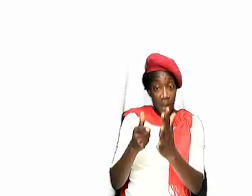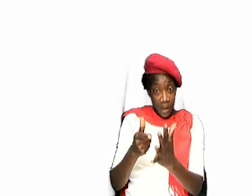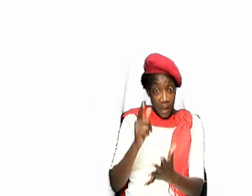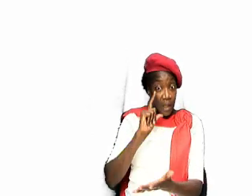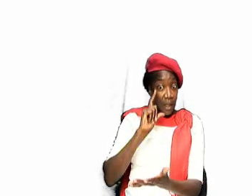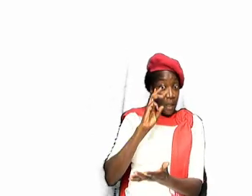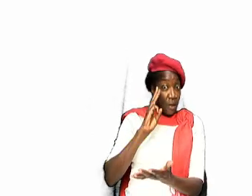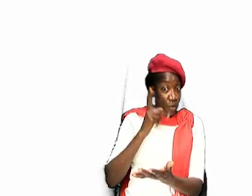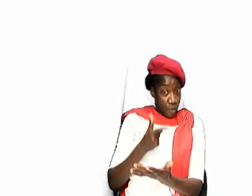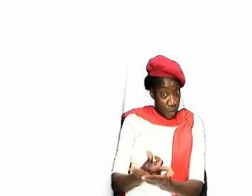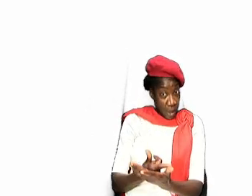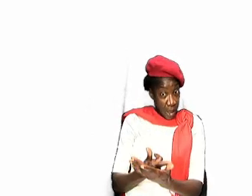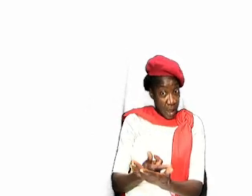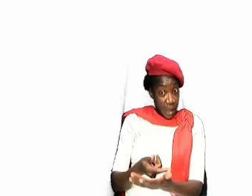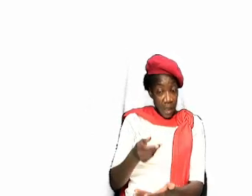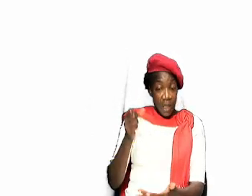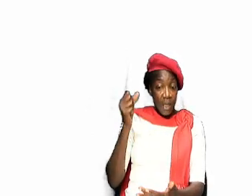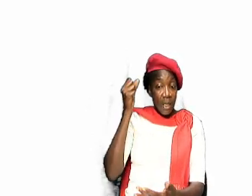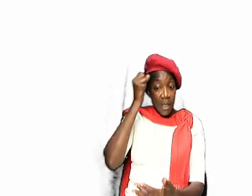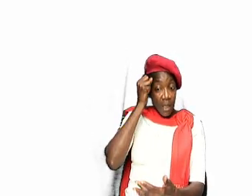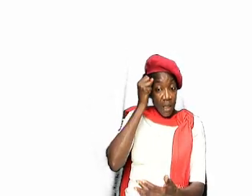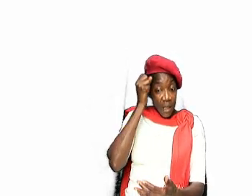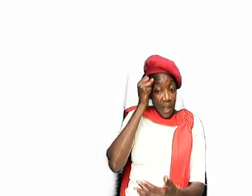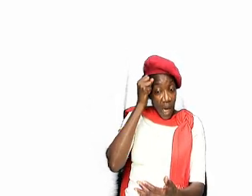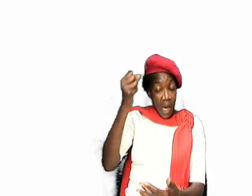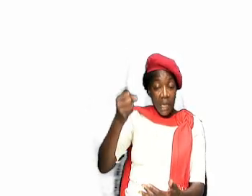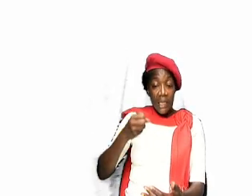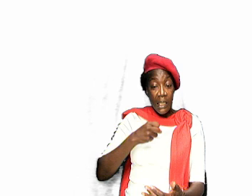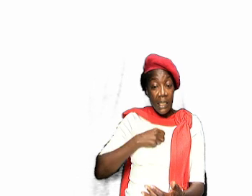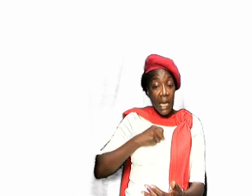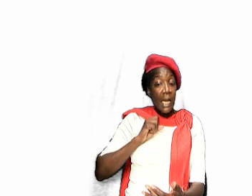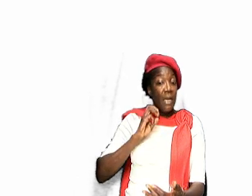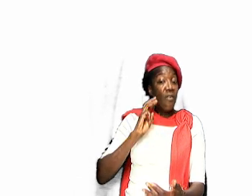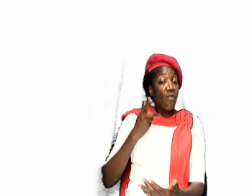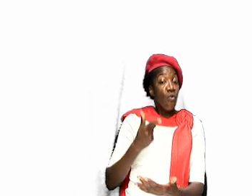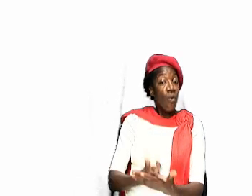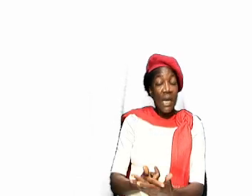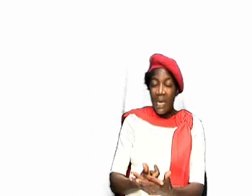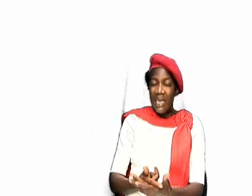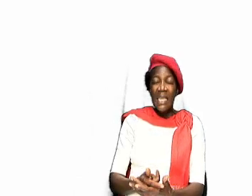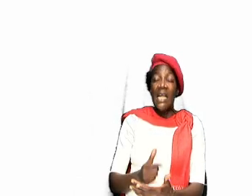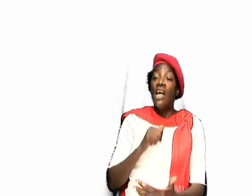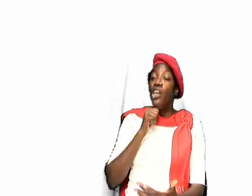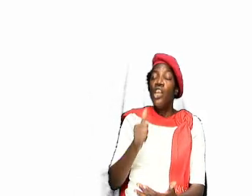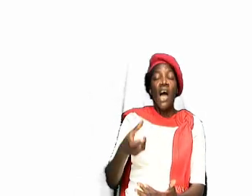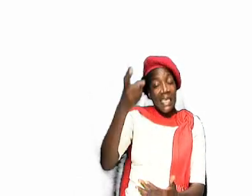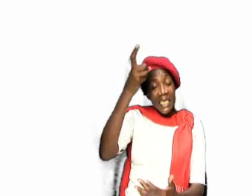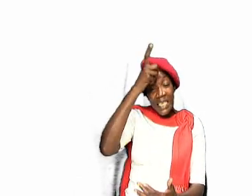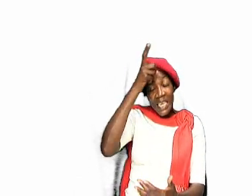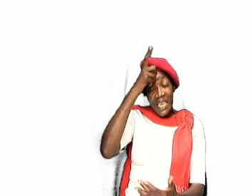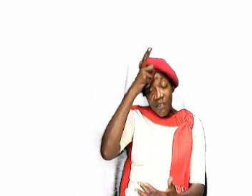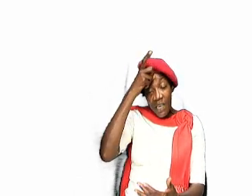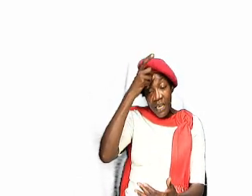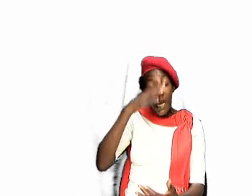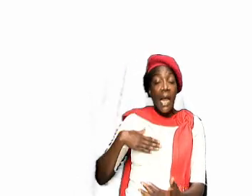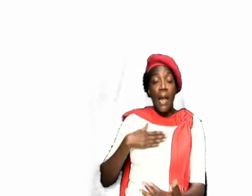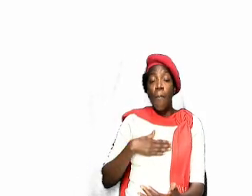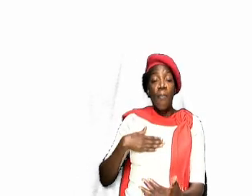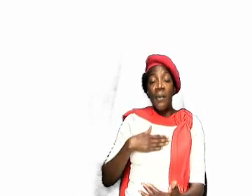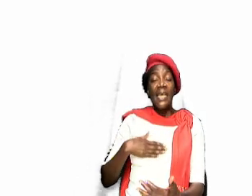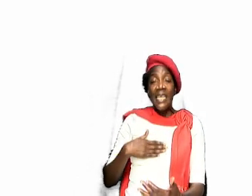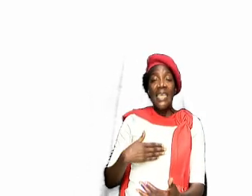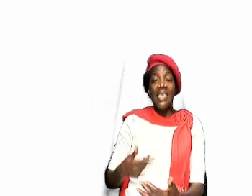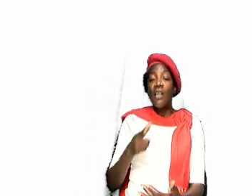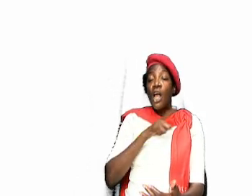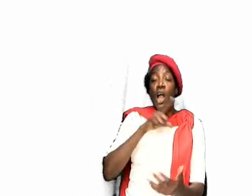Saul was self-willed. He was driven to please himself. David was not like that. He was driven to please the Lord. And